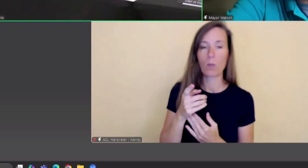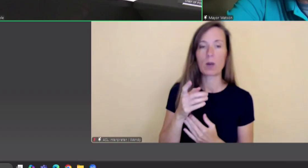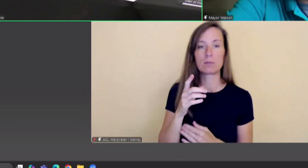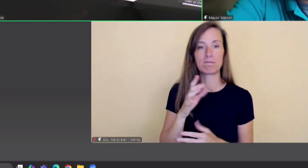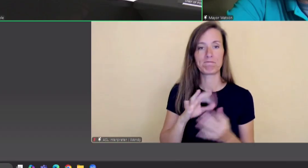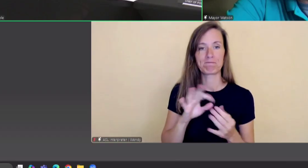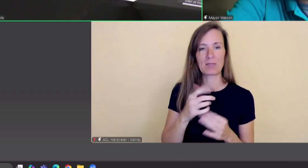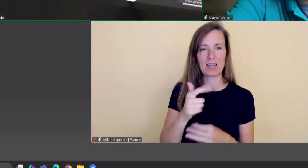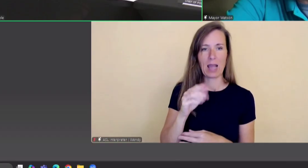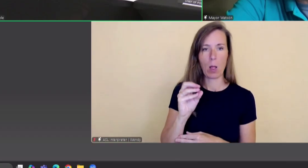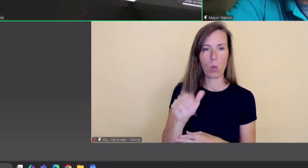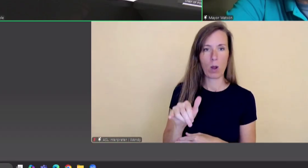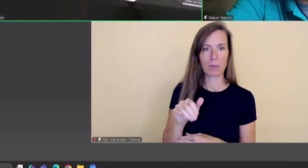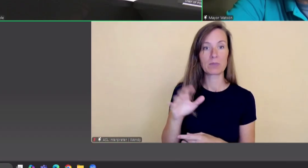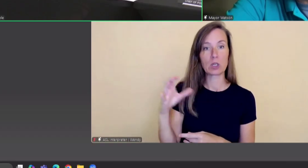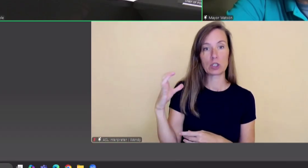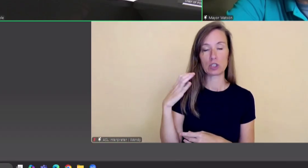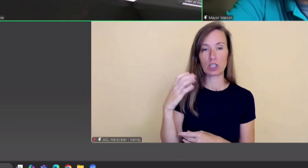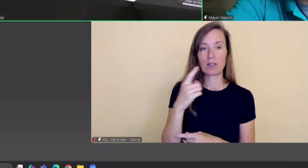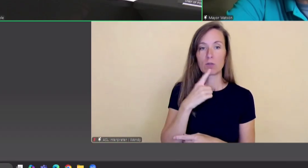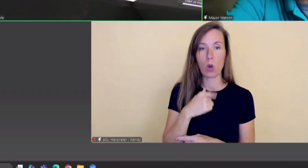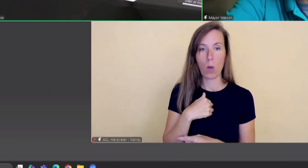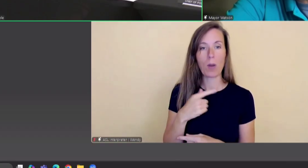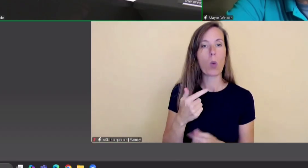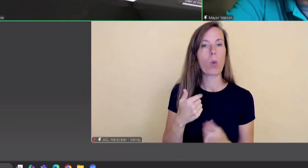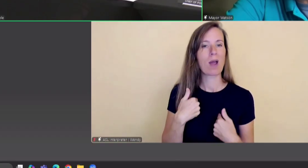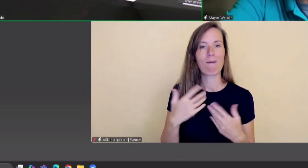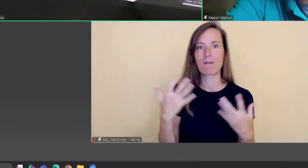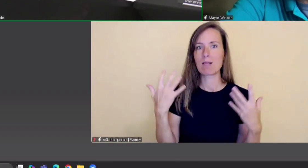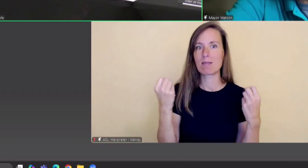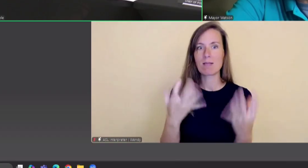ton of backpacks over at the police department.